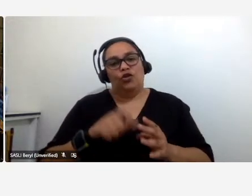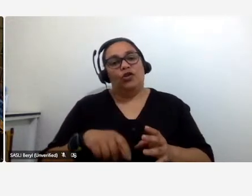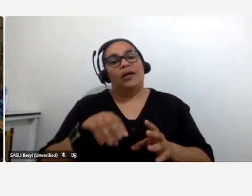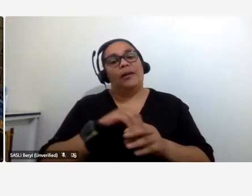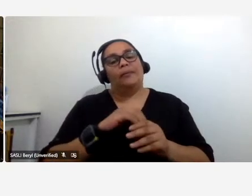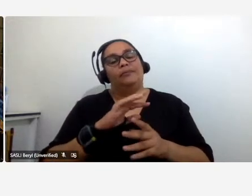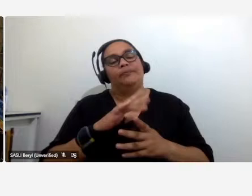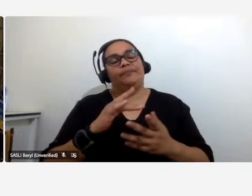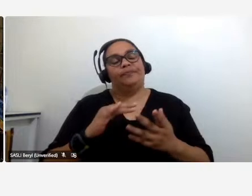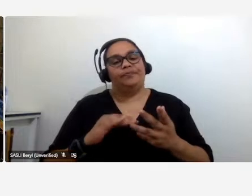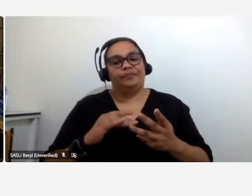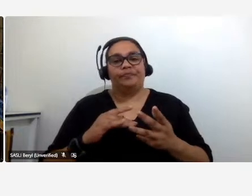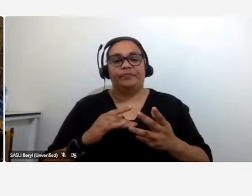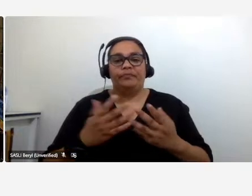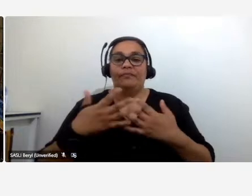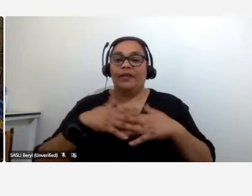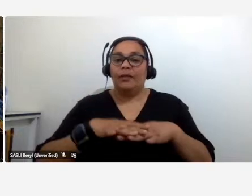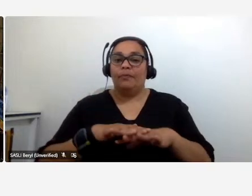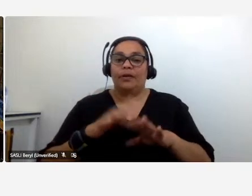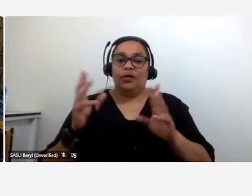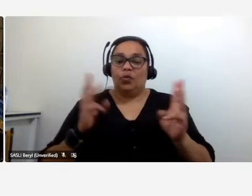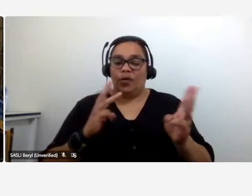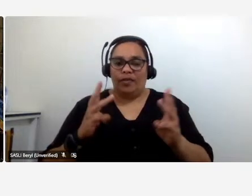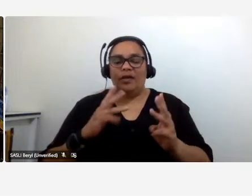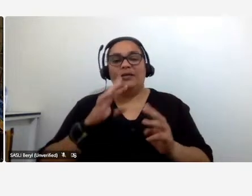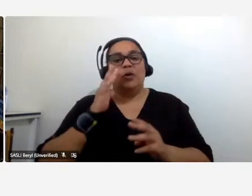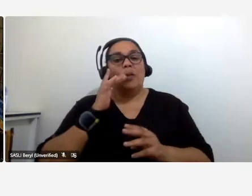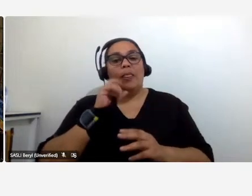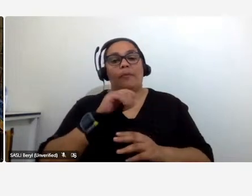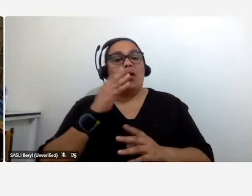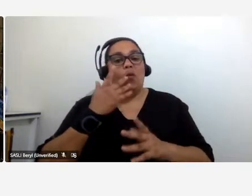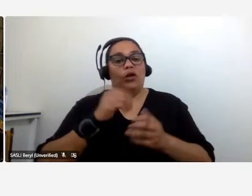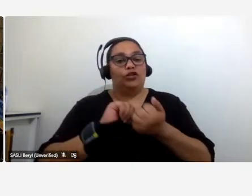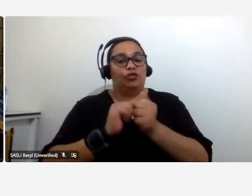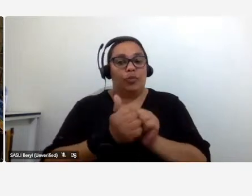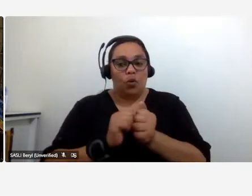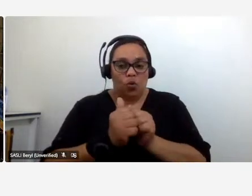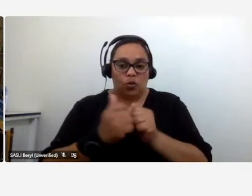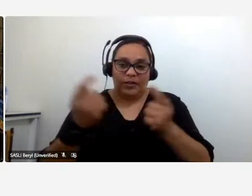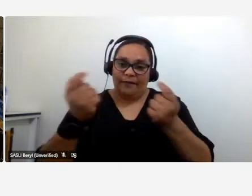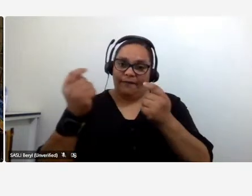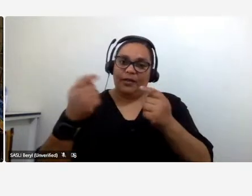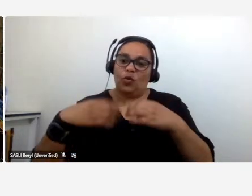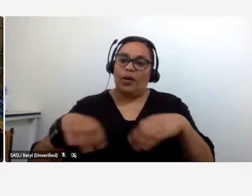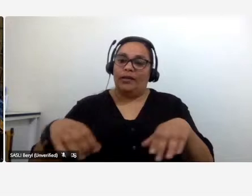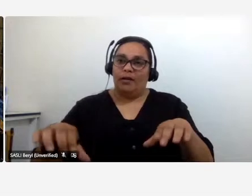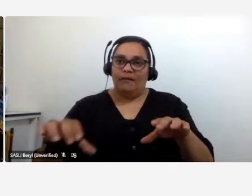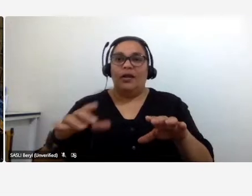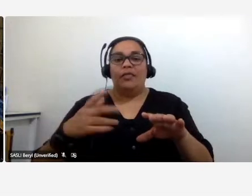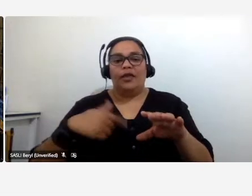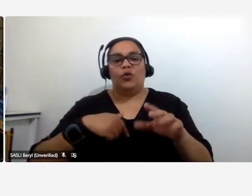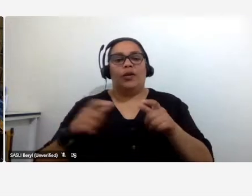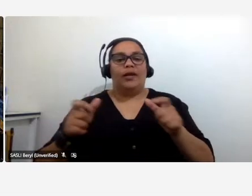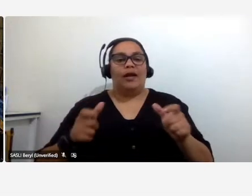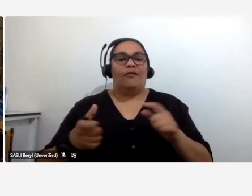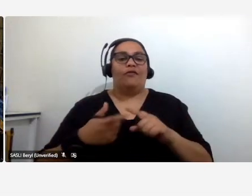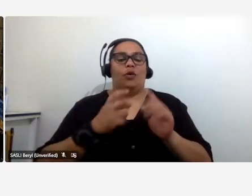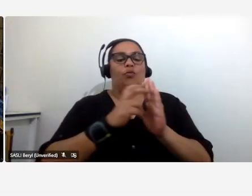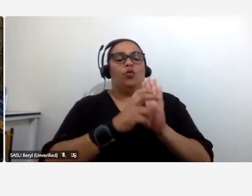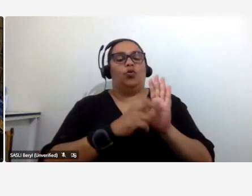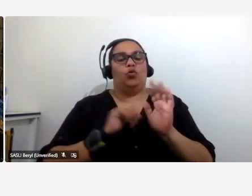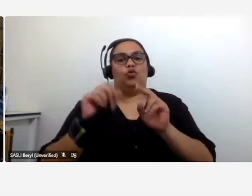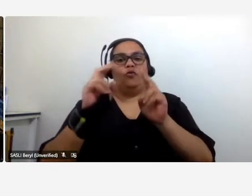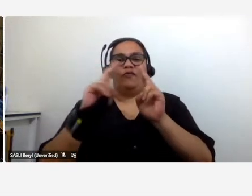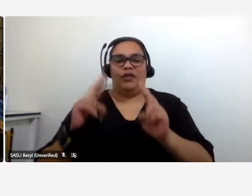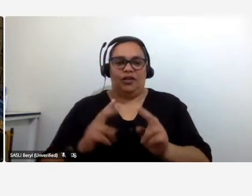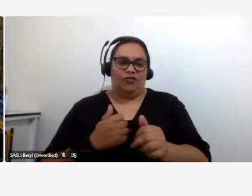of the inclement weather, so when we have sport events and activities, then we are governed by the rules of the